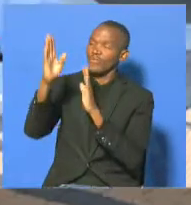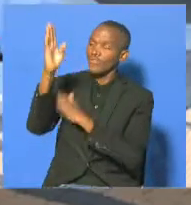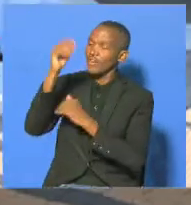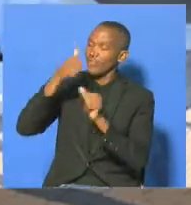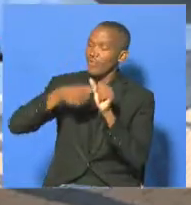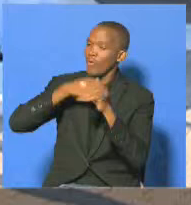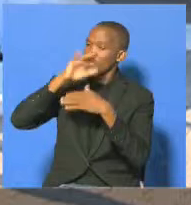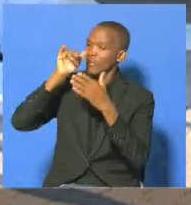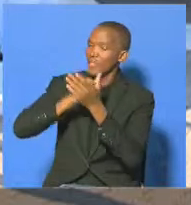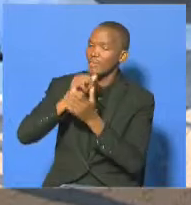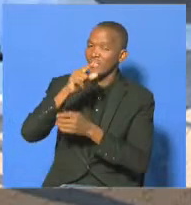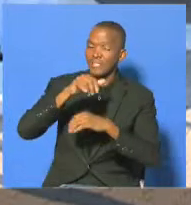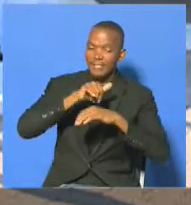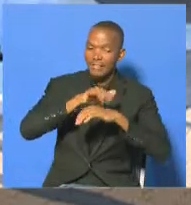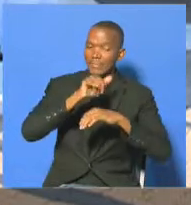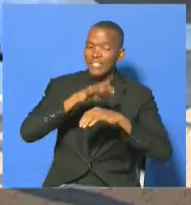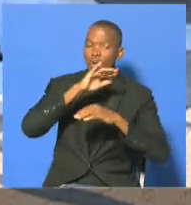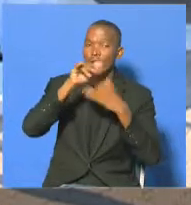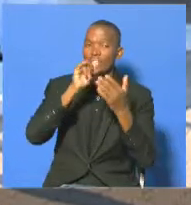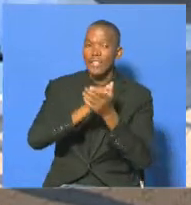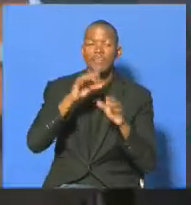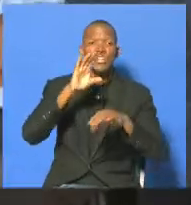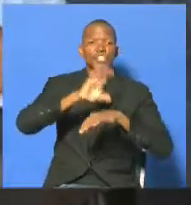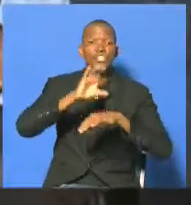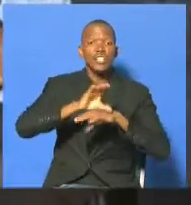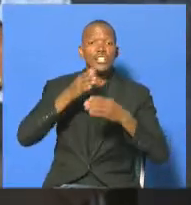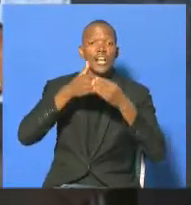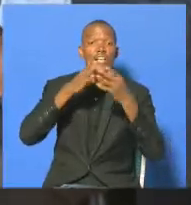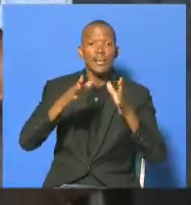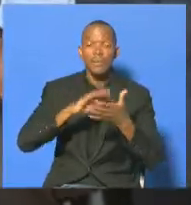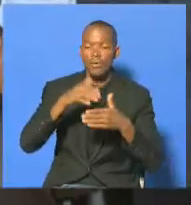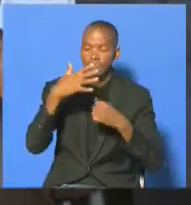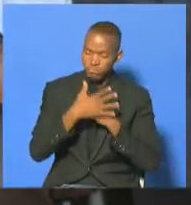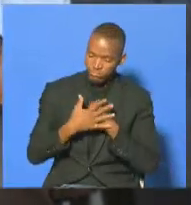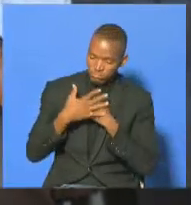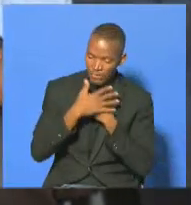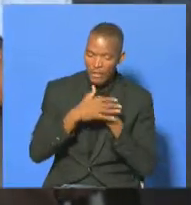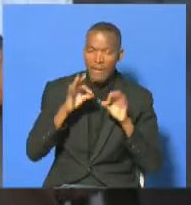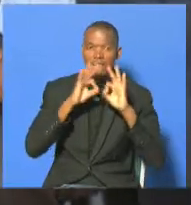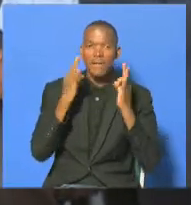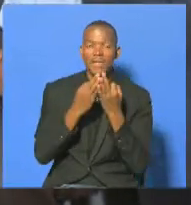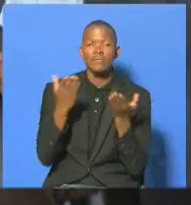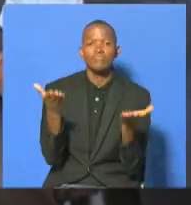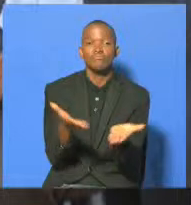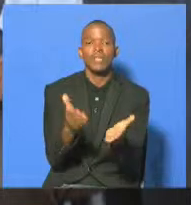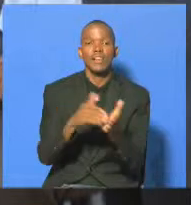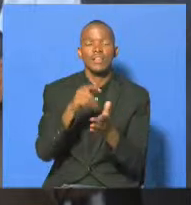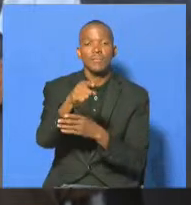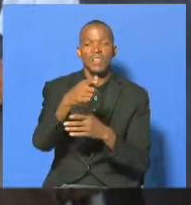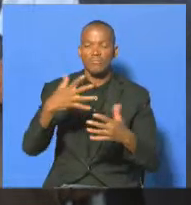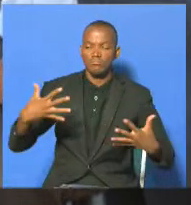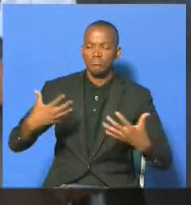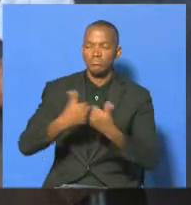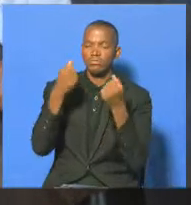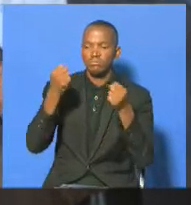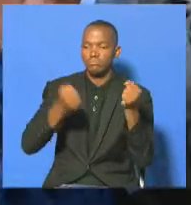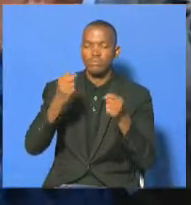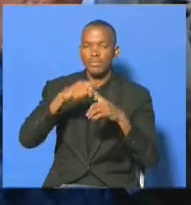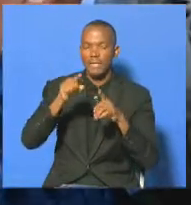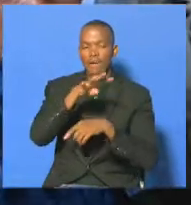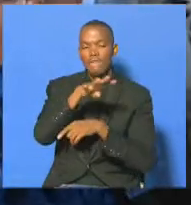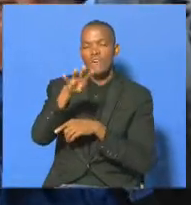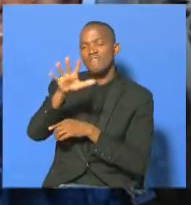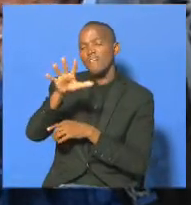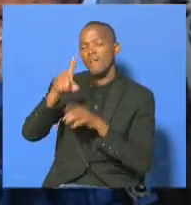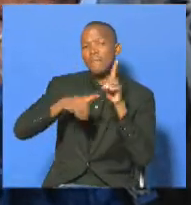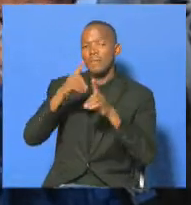sadness was the message of the day as different church leaders comforted grieving families here in Molepolole. The tragic road accident that claims 45